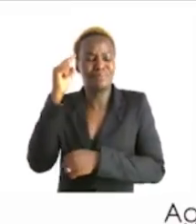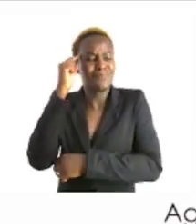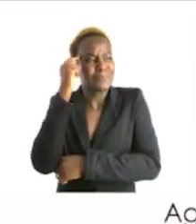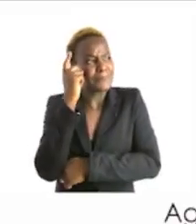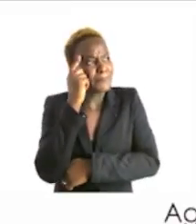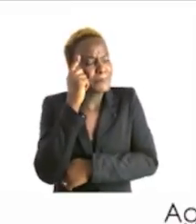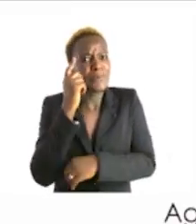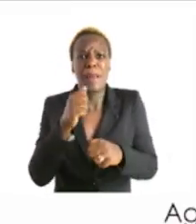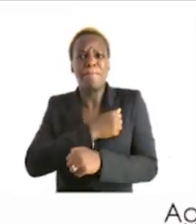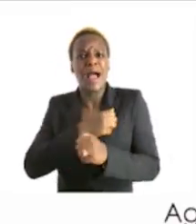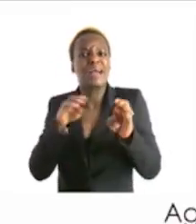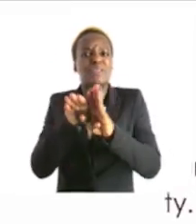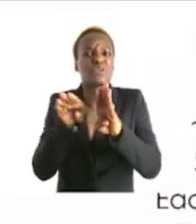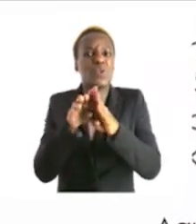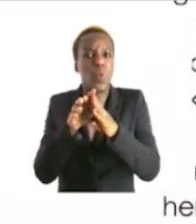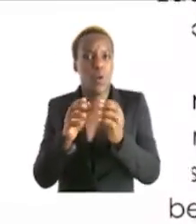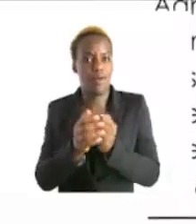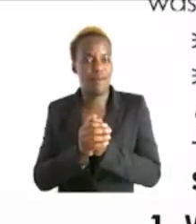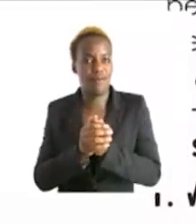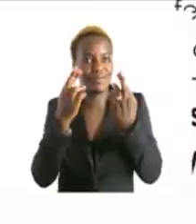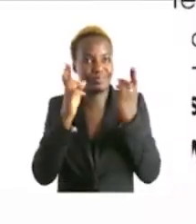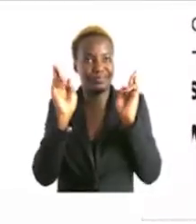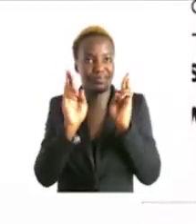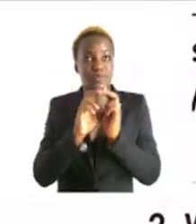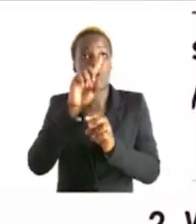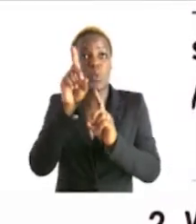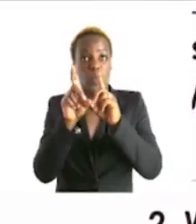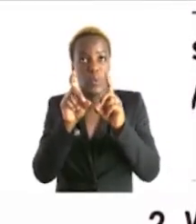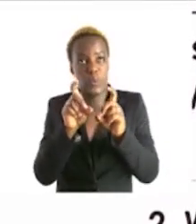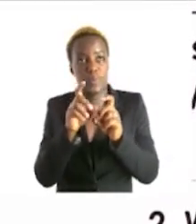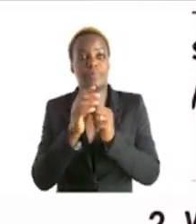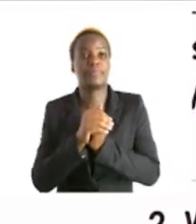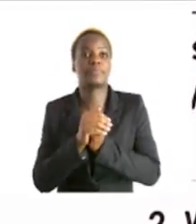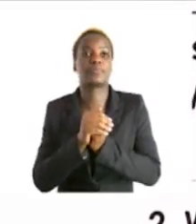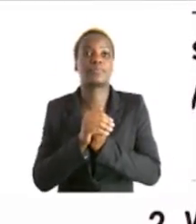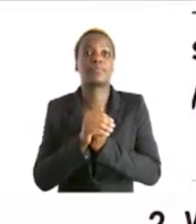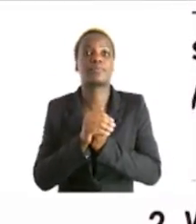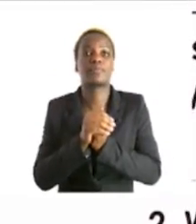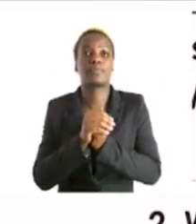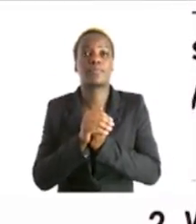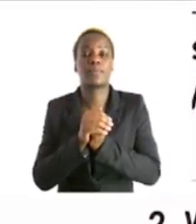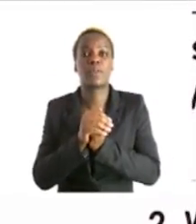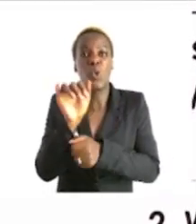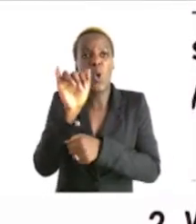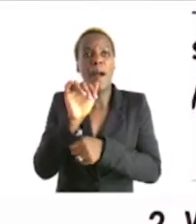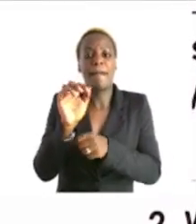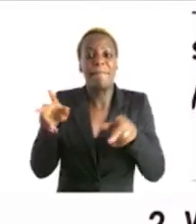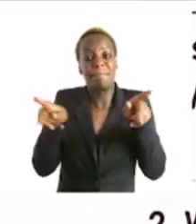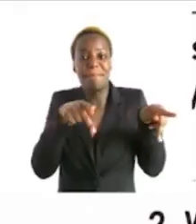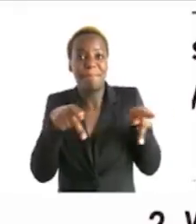her room let us look at the questions number one number what kind of a party